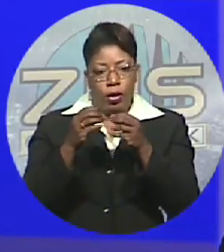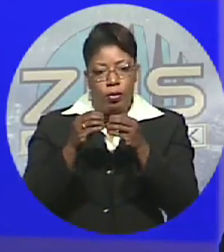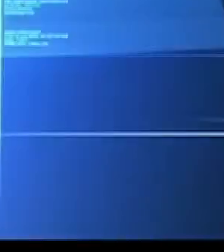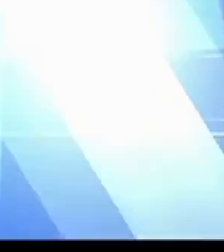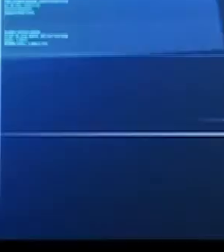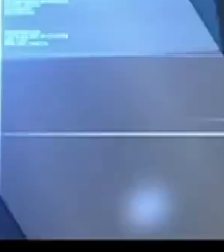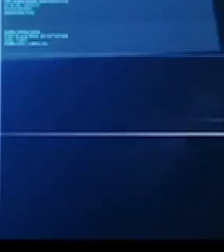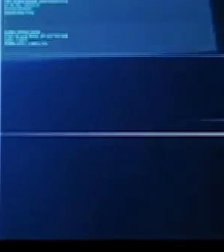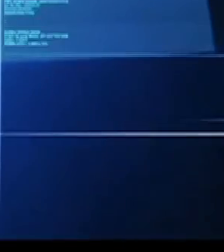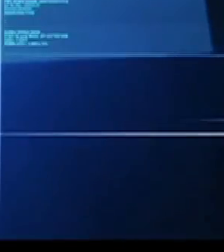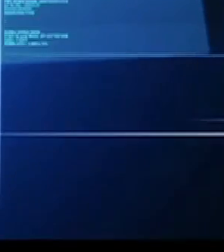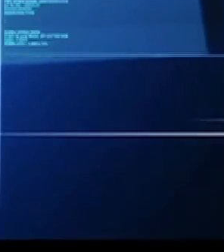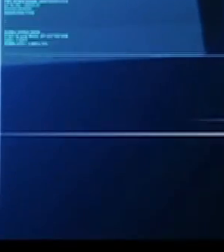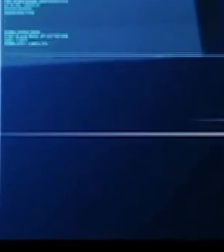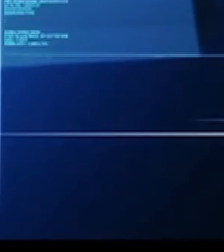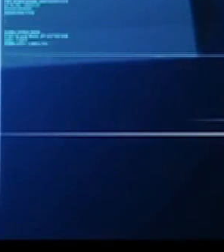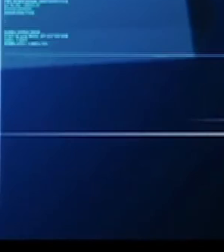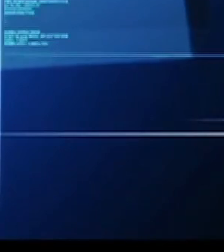break.